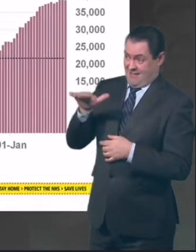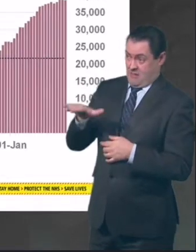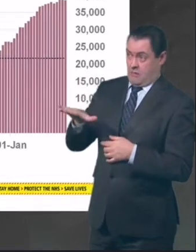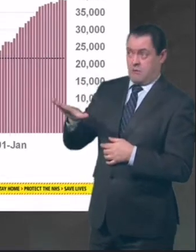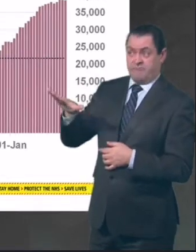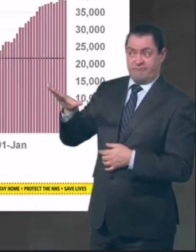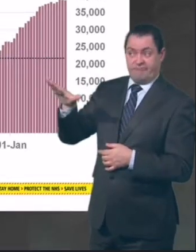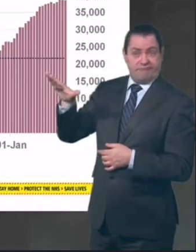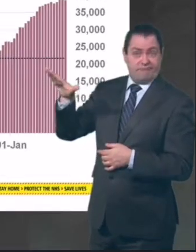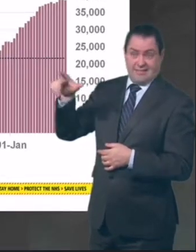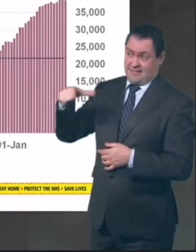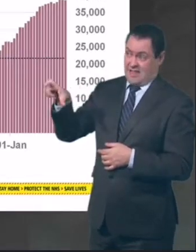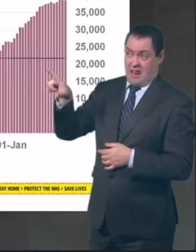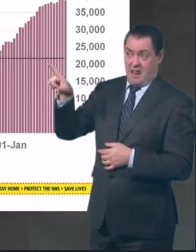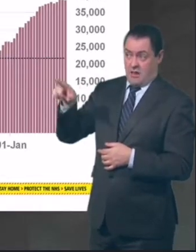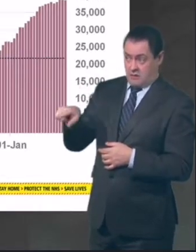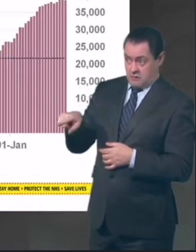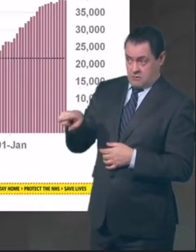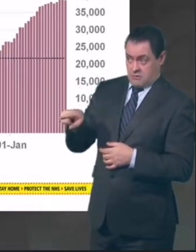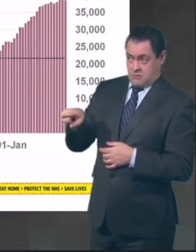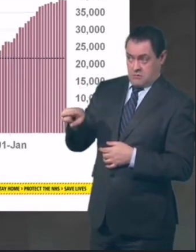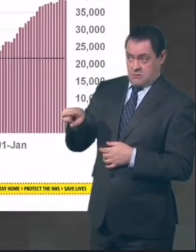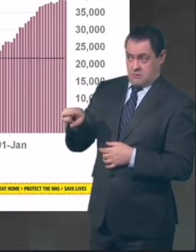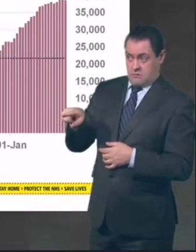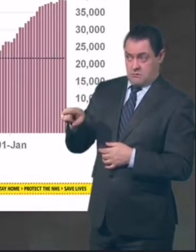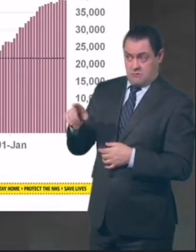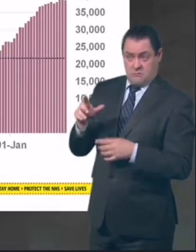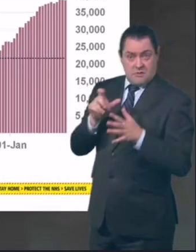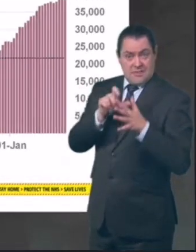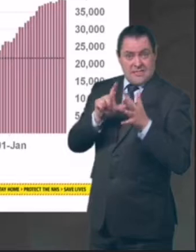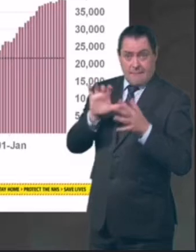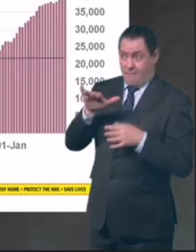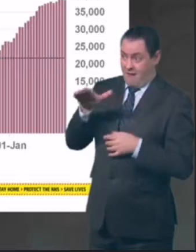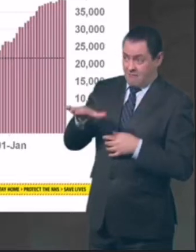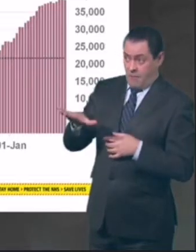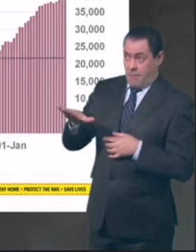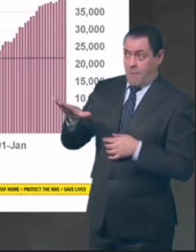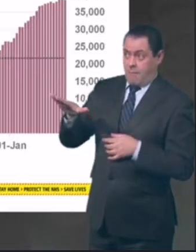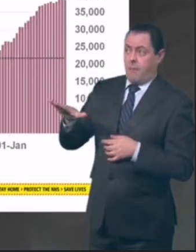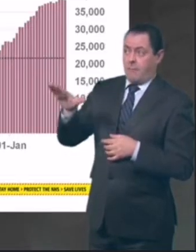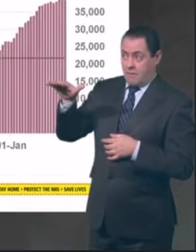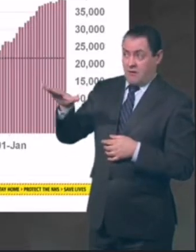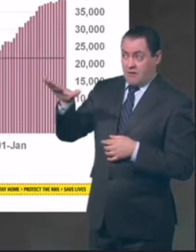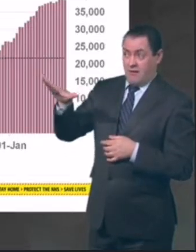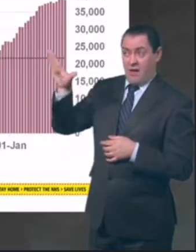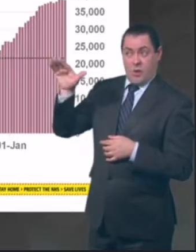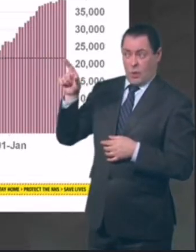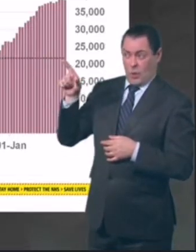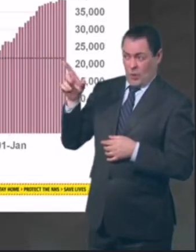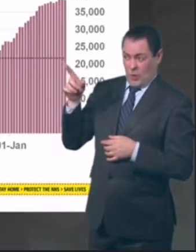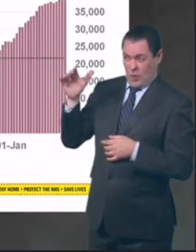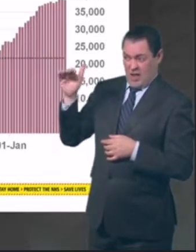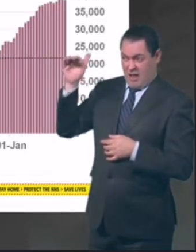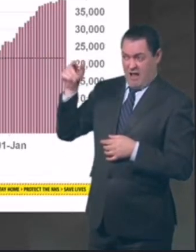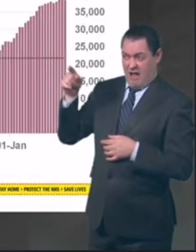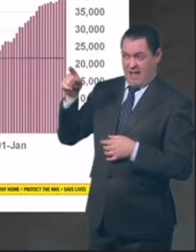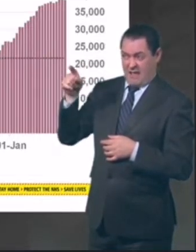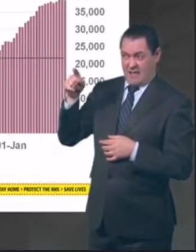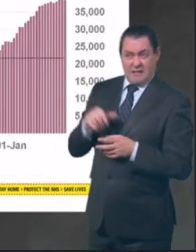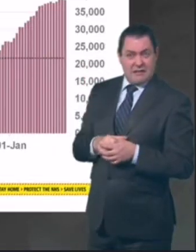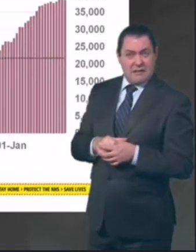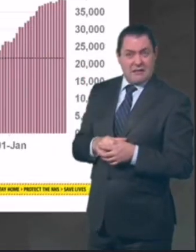the last several weeks and is now at an extraordinarily high level, as the Prime Minister has just said. But there is now a sign